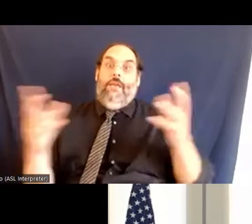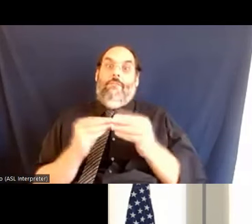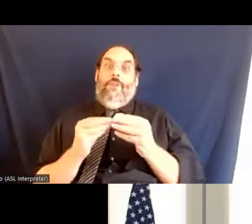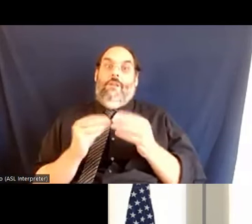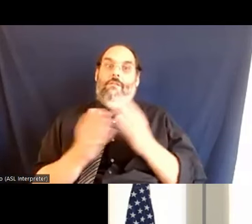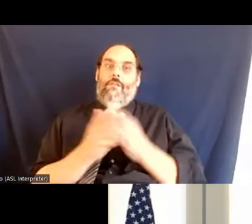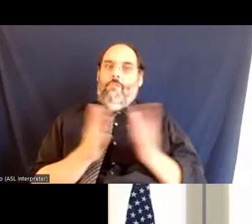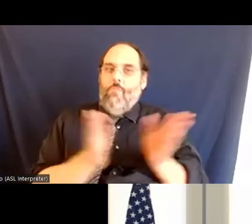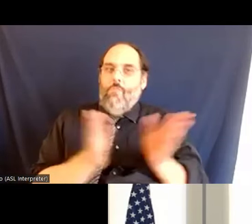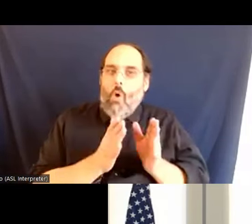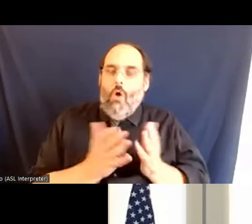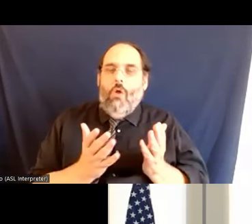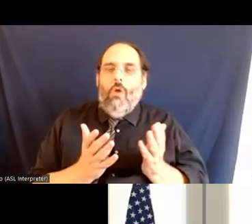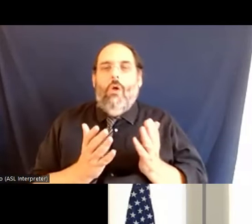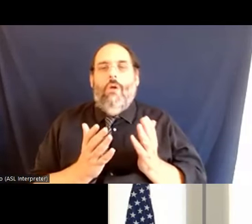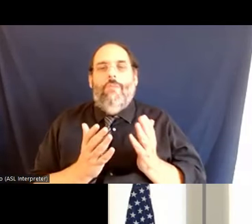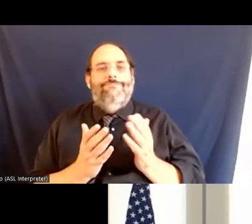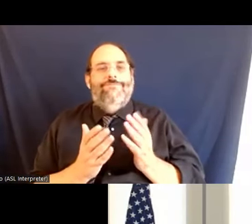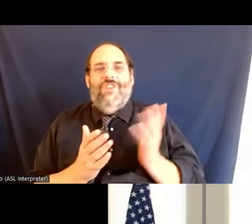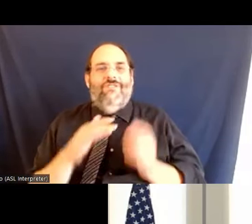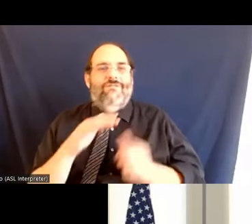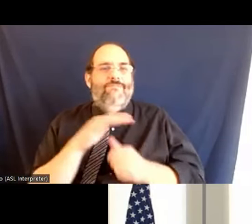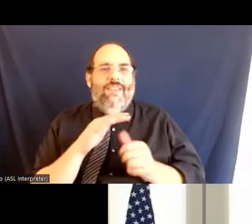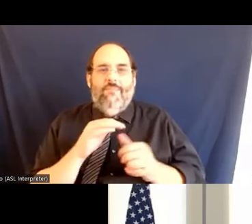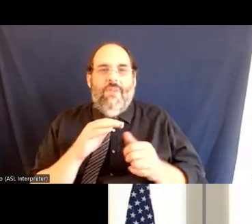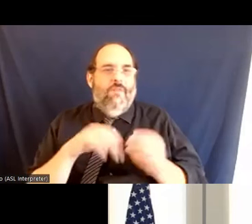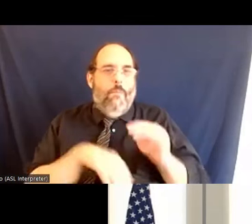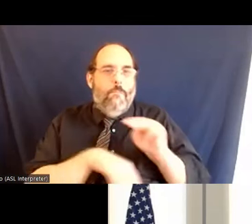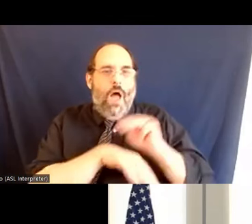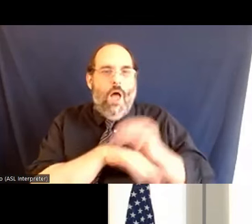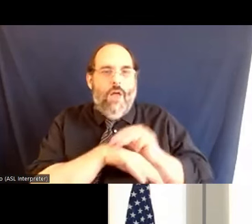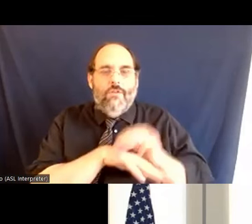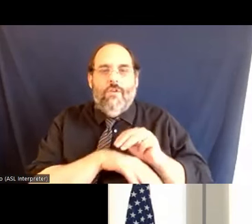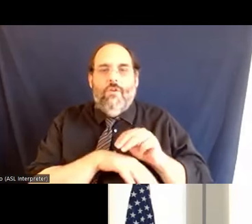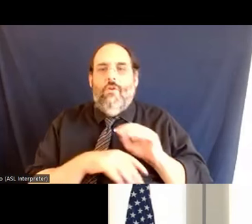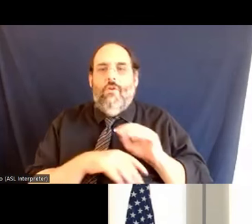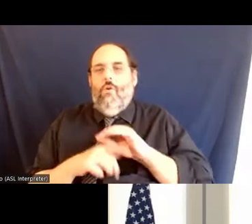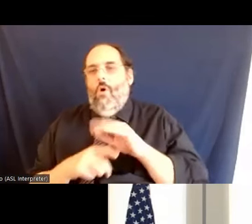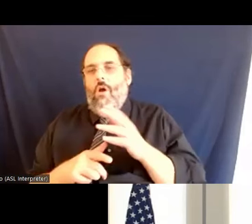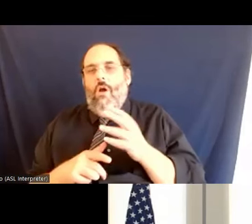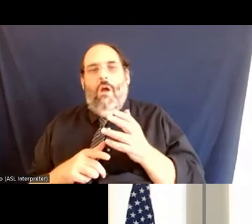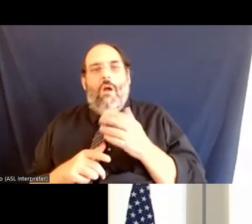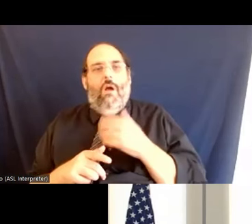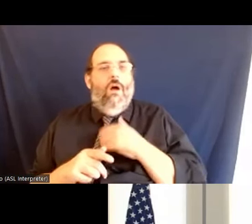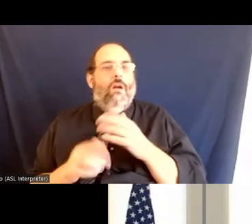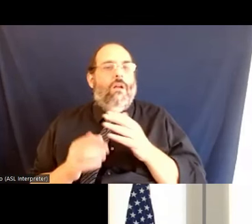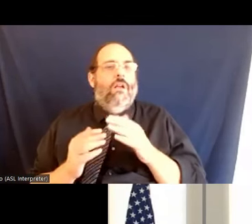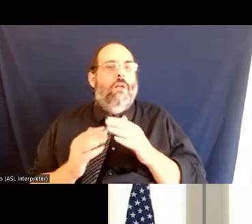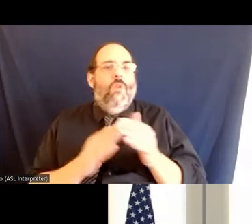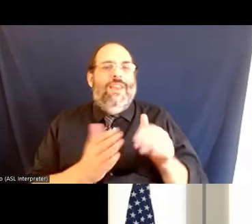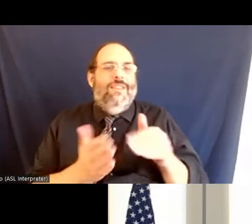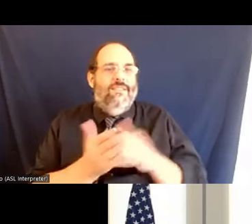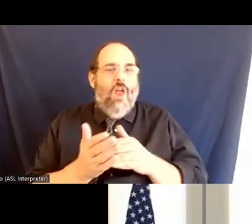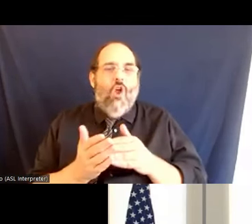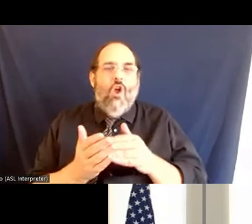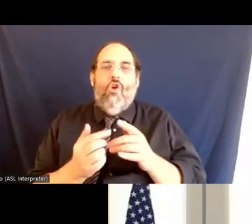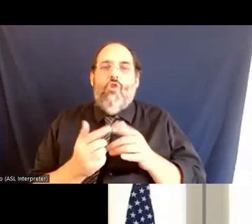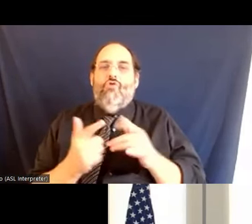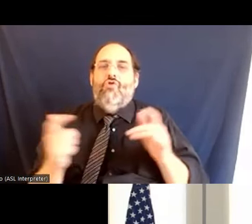were small in a basement of a mosque or the breakfast of a community center, but all